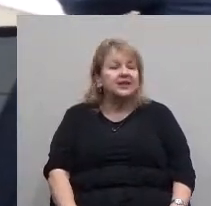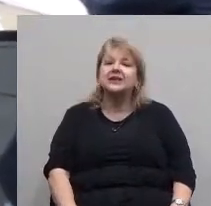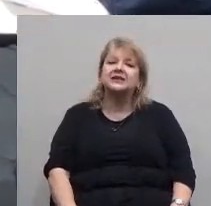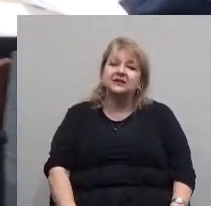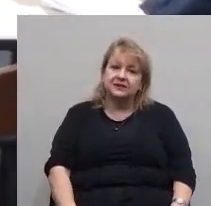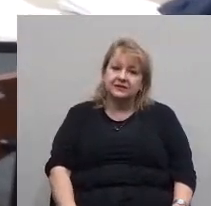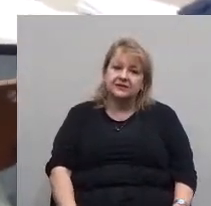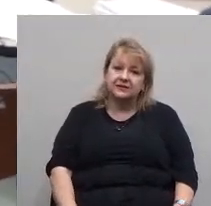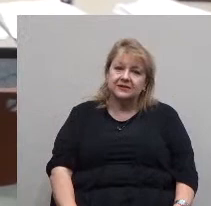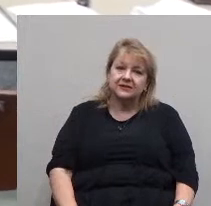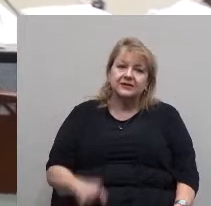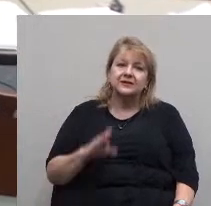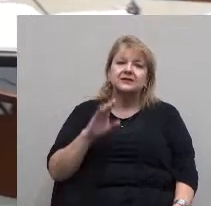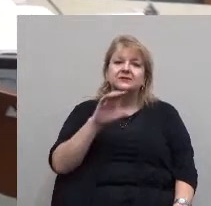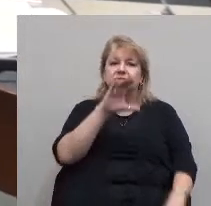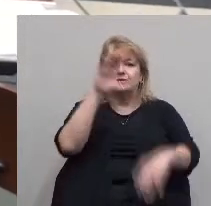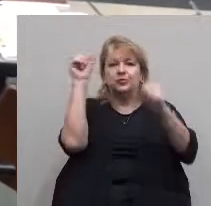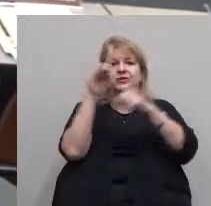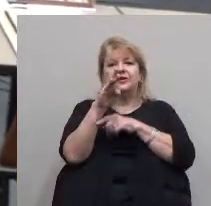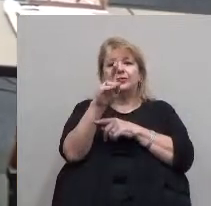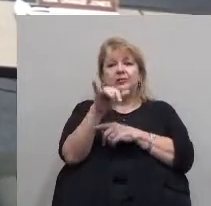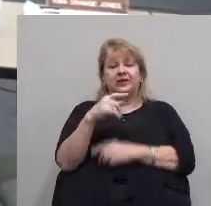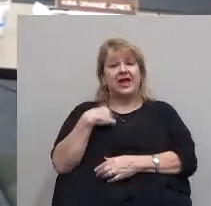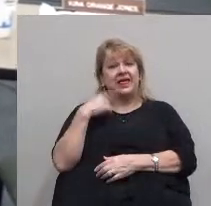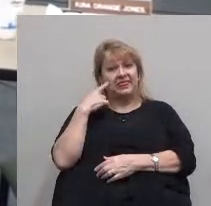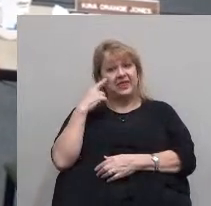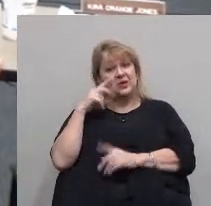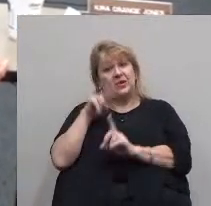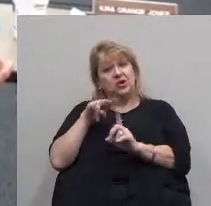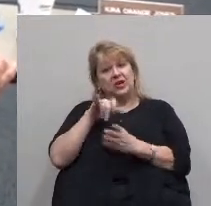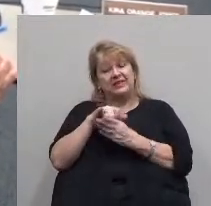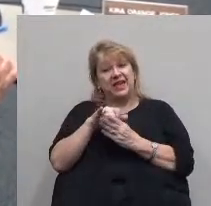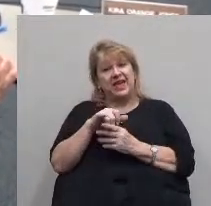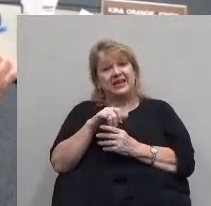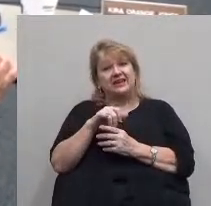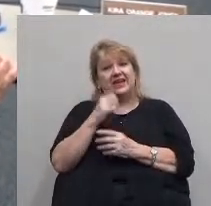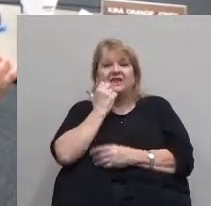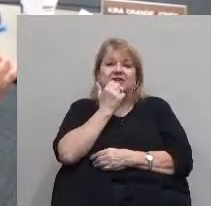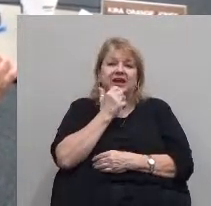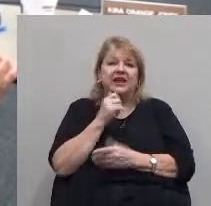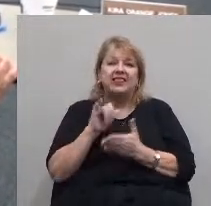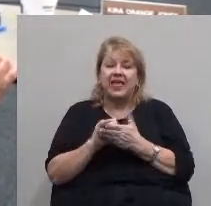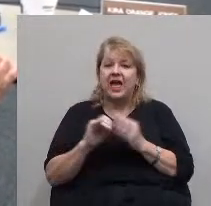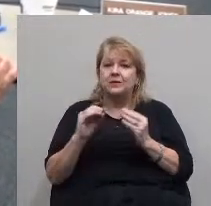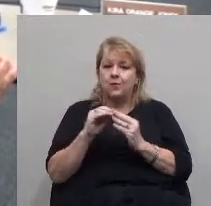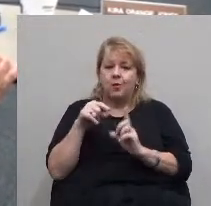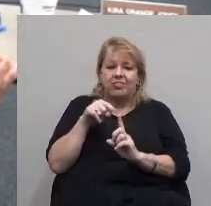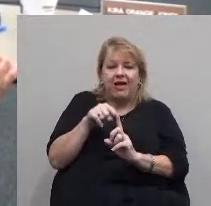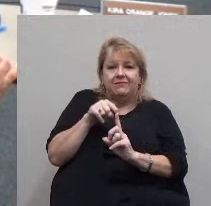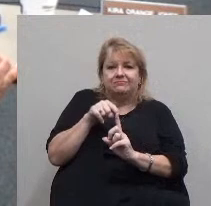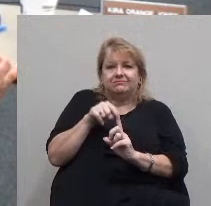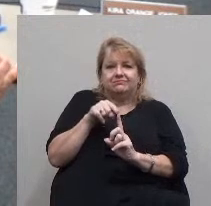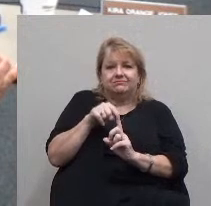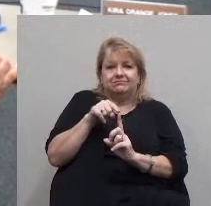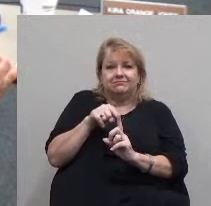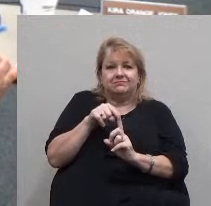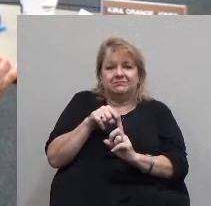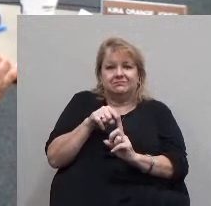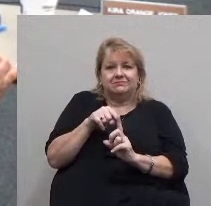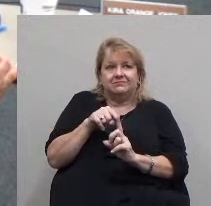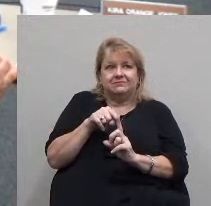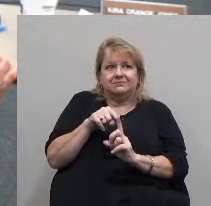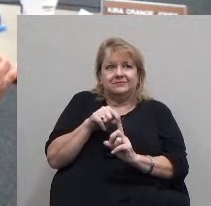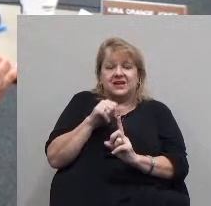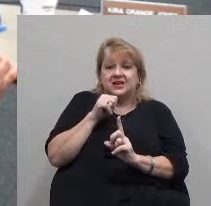And I think we all look at that every day. I mean, that more than anything I find is